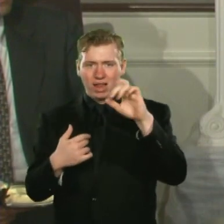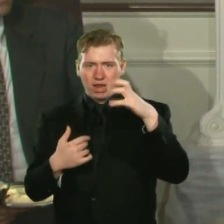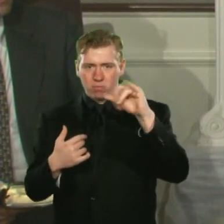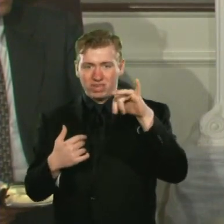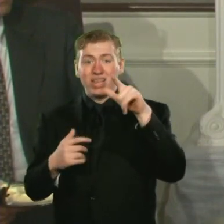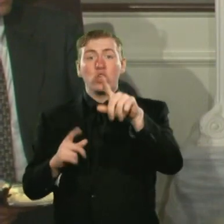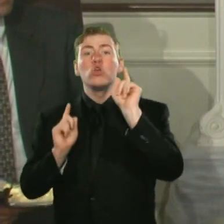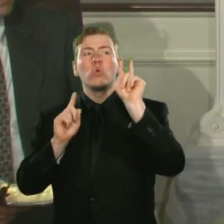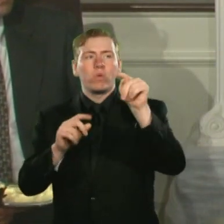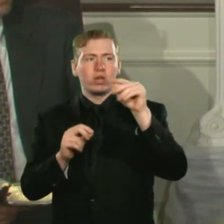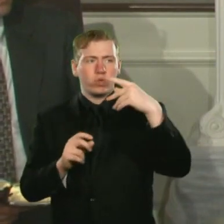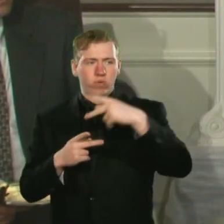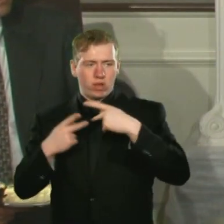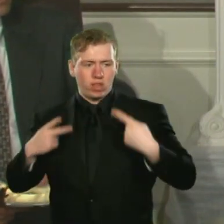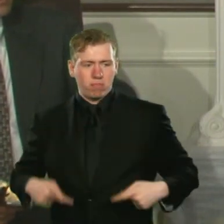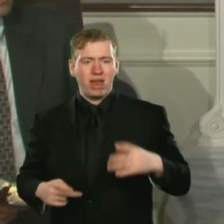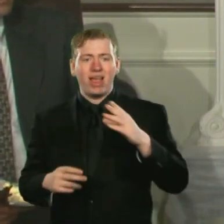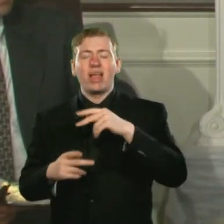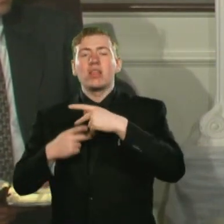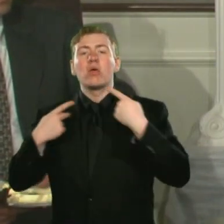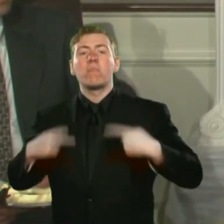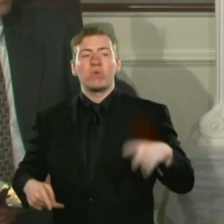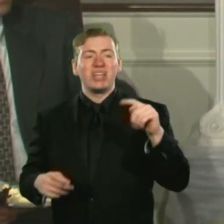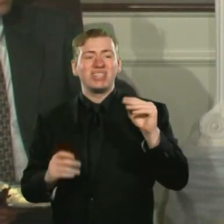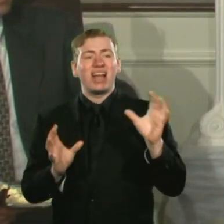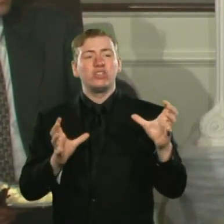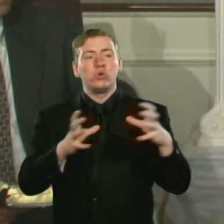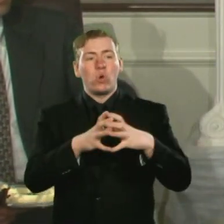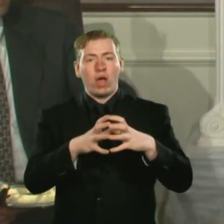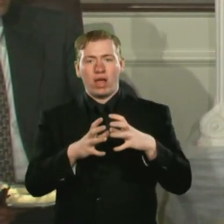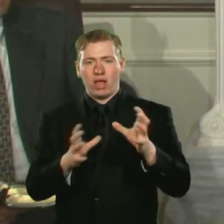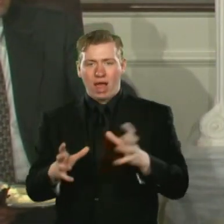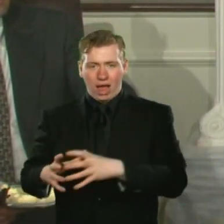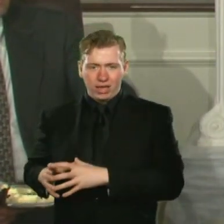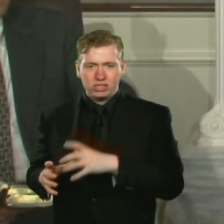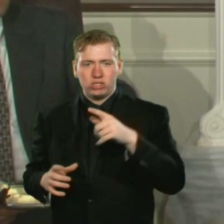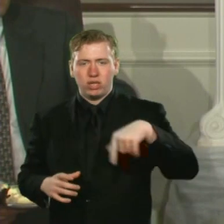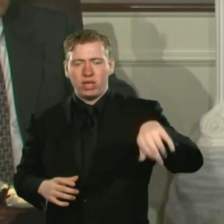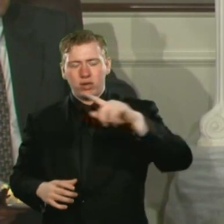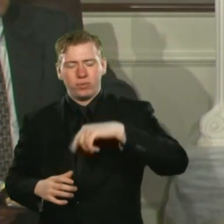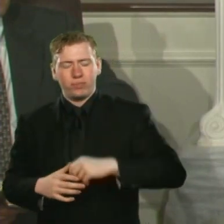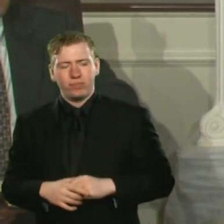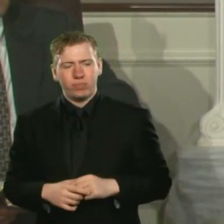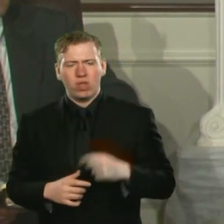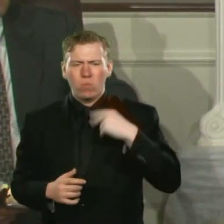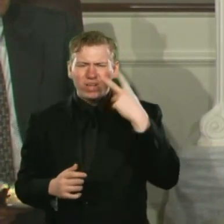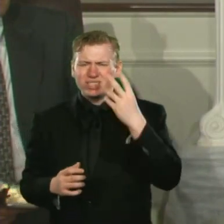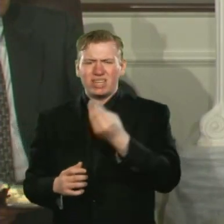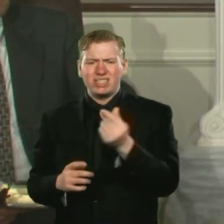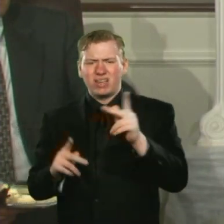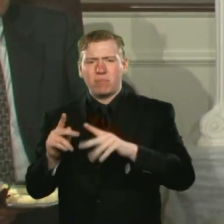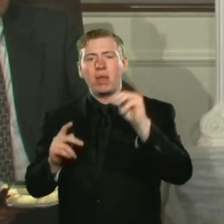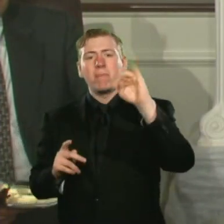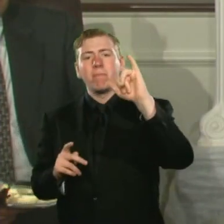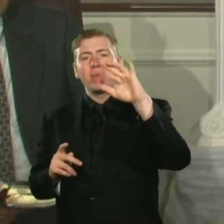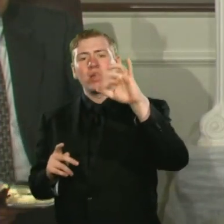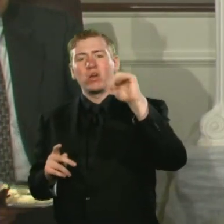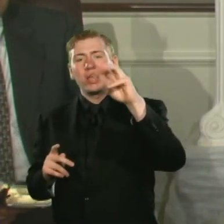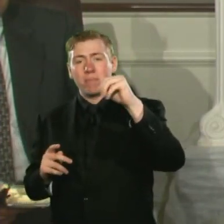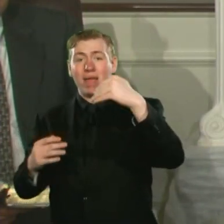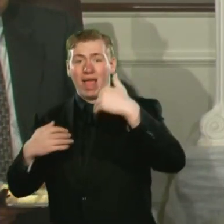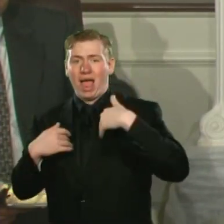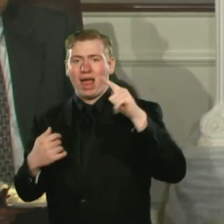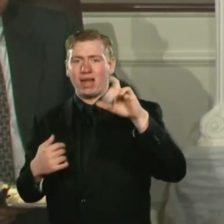the priest, and the priest had to isolate or quarantine you. We see several people. Miriam had